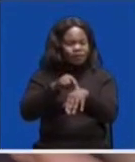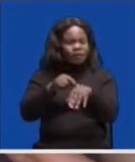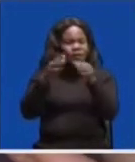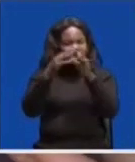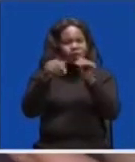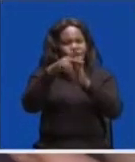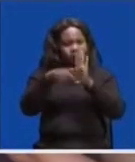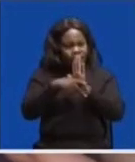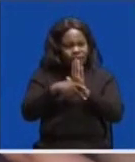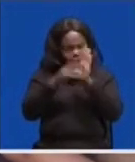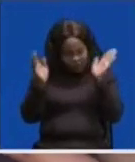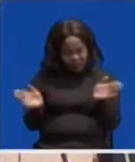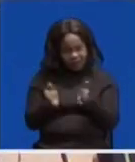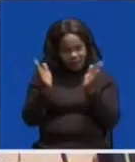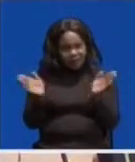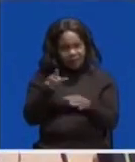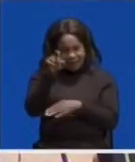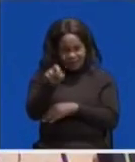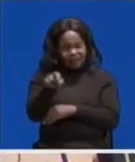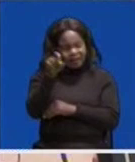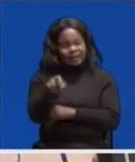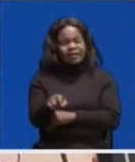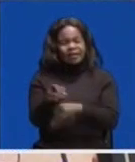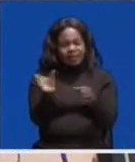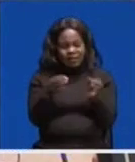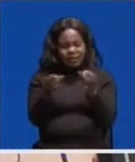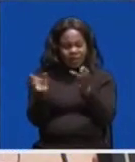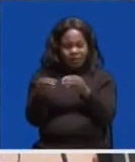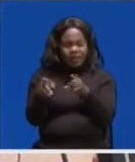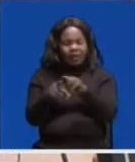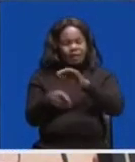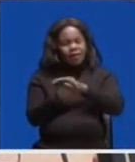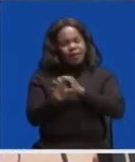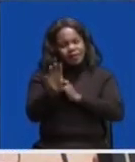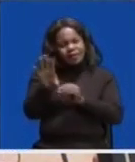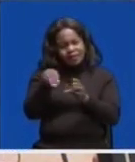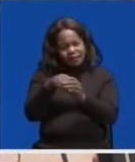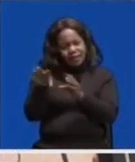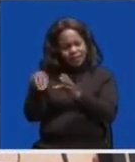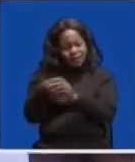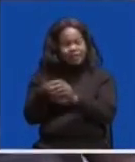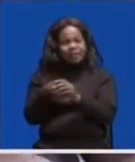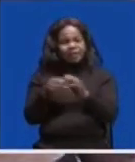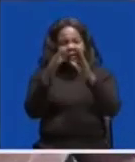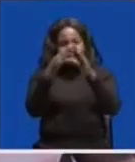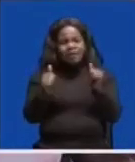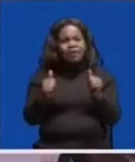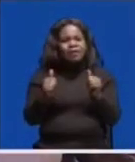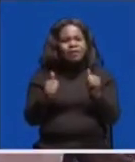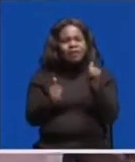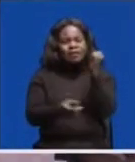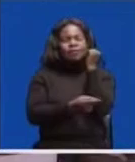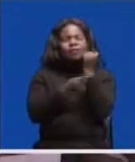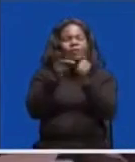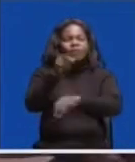with emphasis on the need for community and private sector engagement in housing development. Chieftainess Mungule